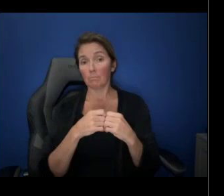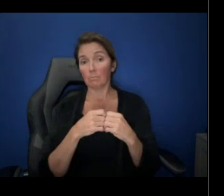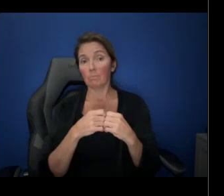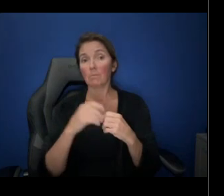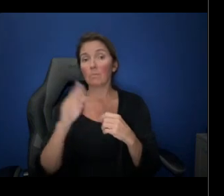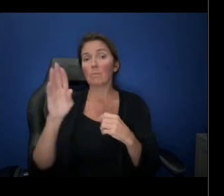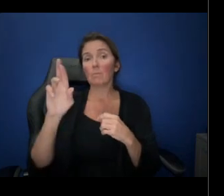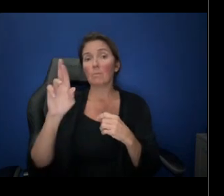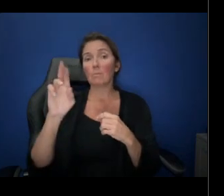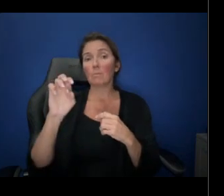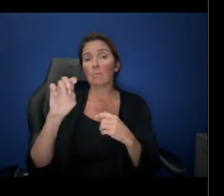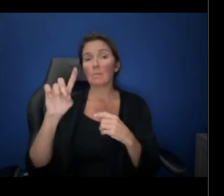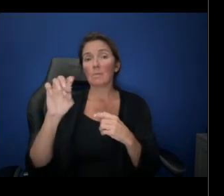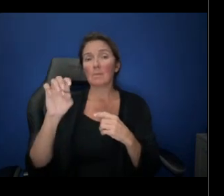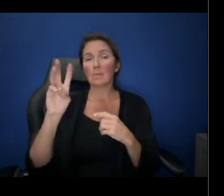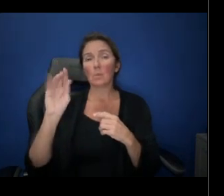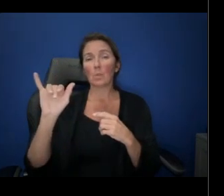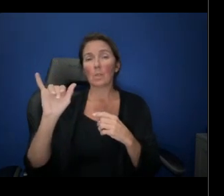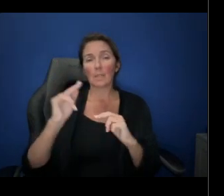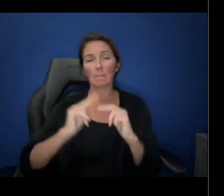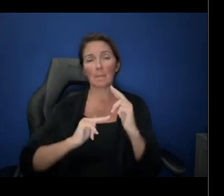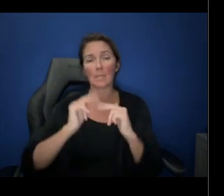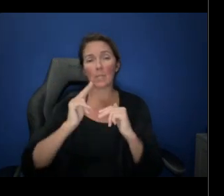Breezeway buildings.